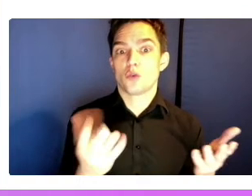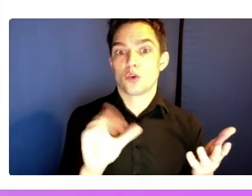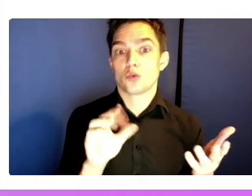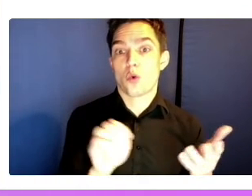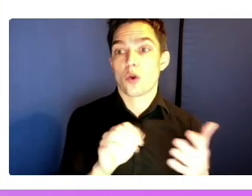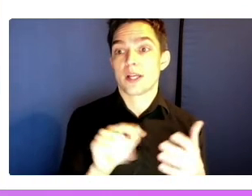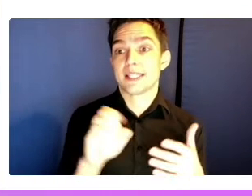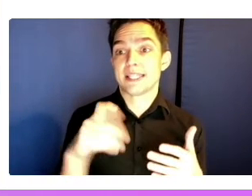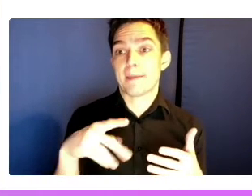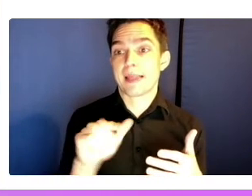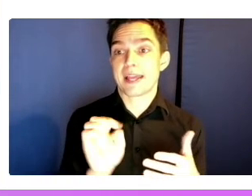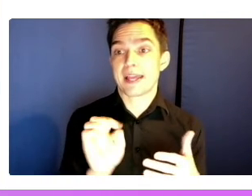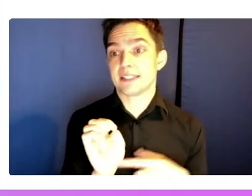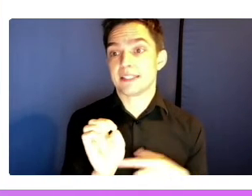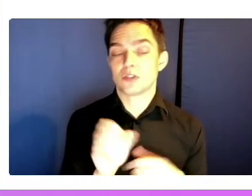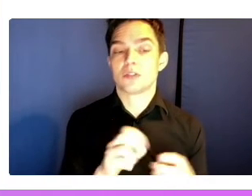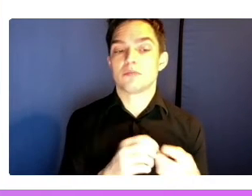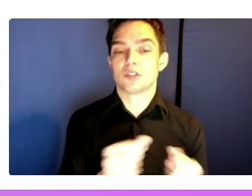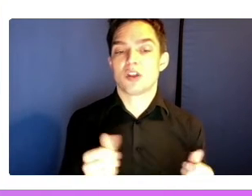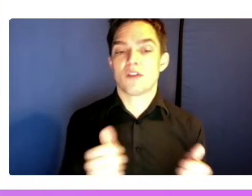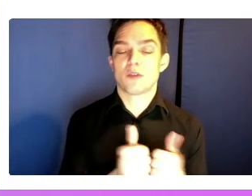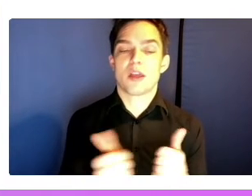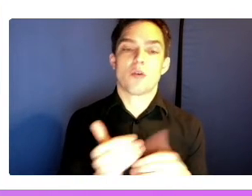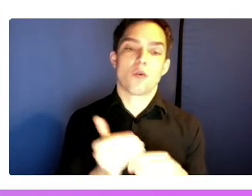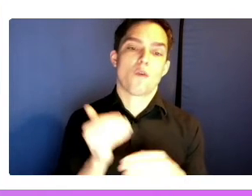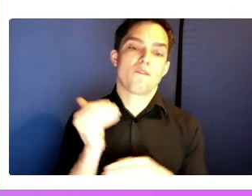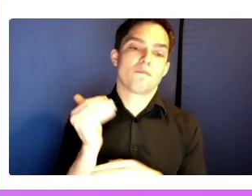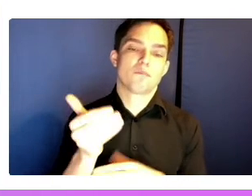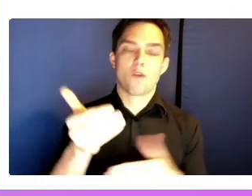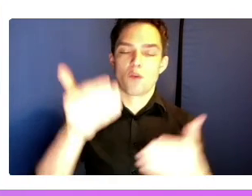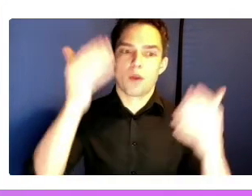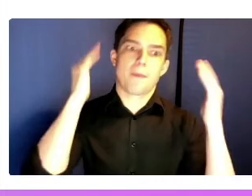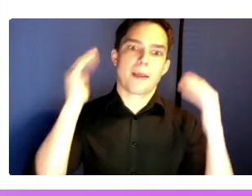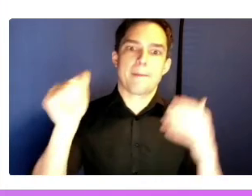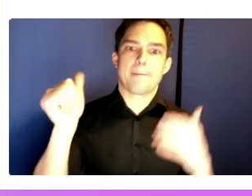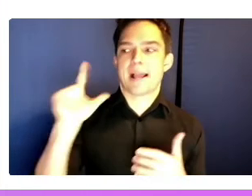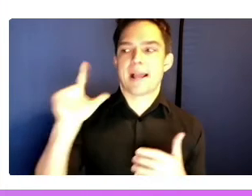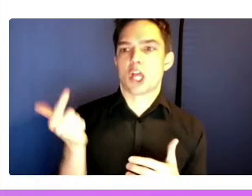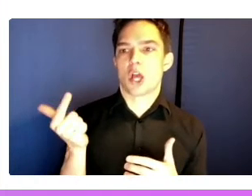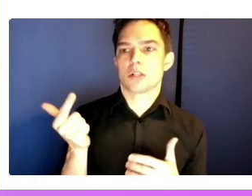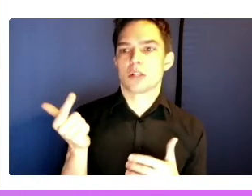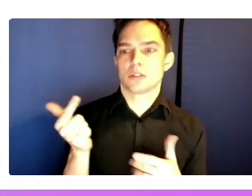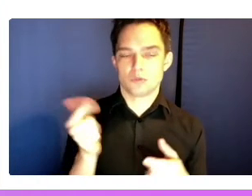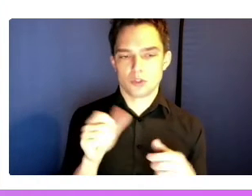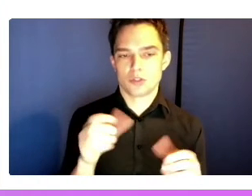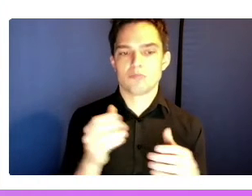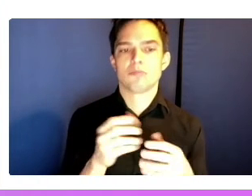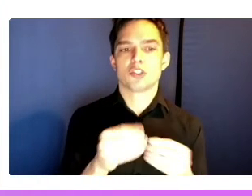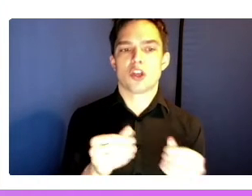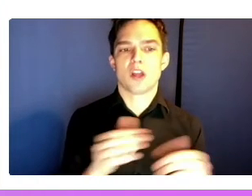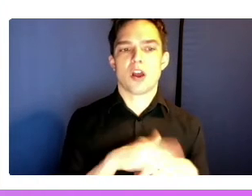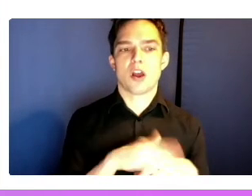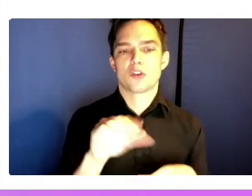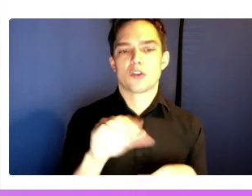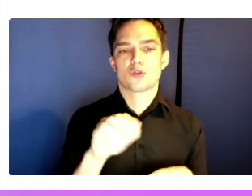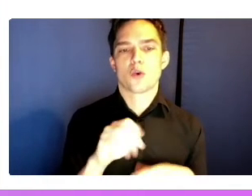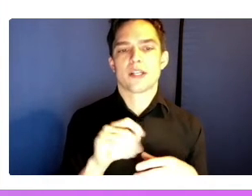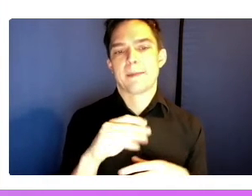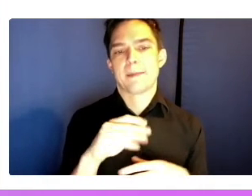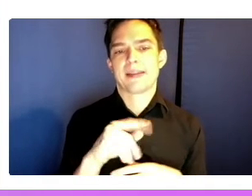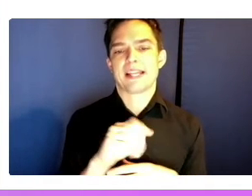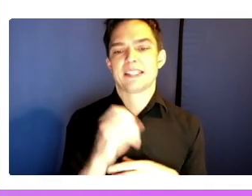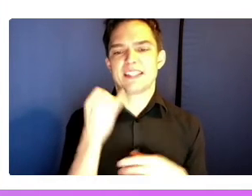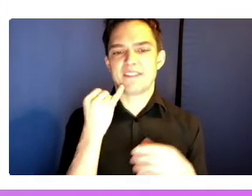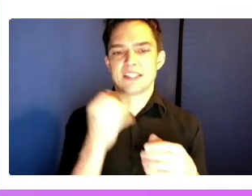be able to solve without overwhelming the backlog. We should solve a lot of issues on these core templates if the site is built in a